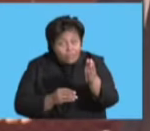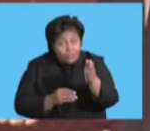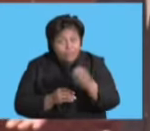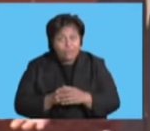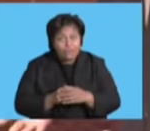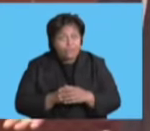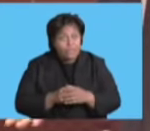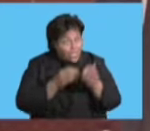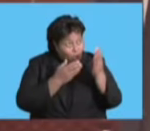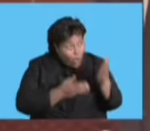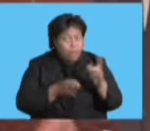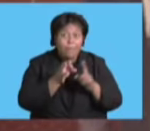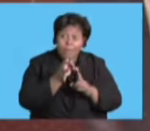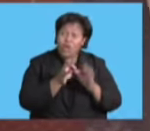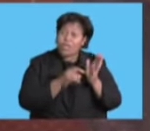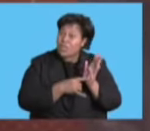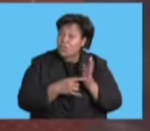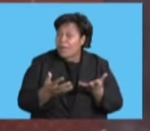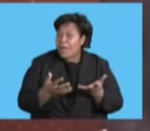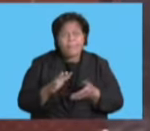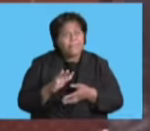P.O. Tikoduadua probably would have never gone to the